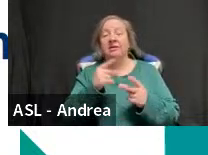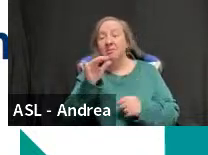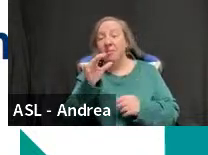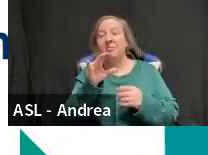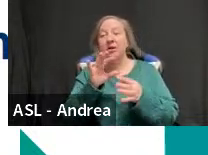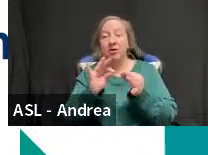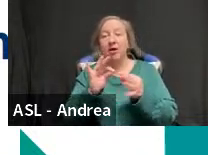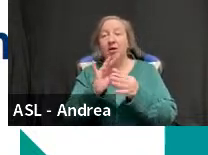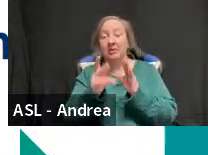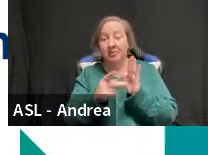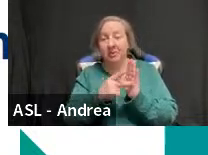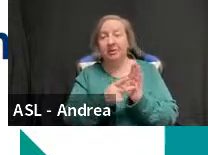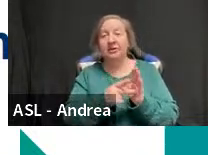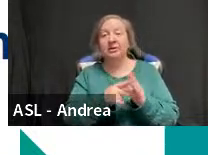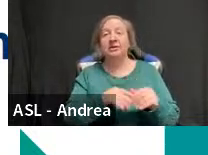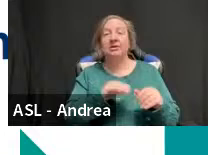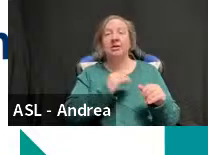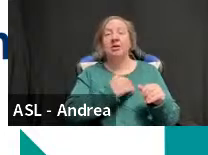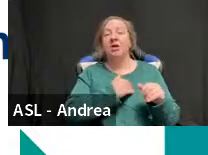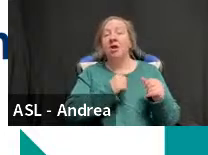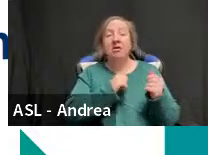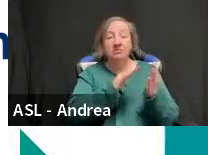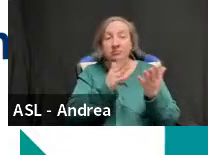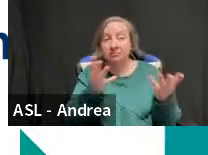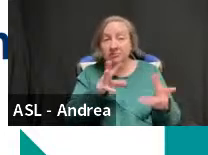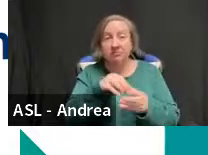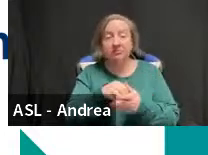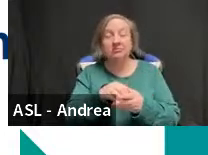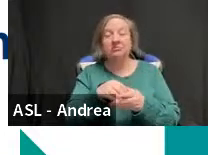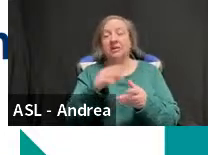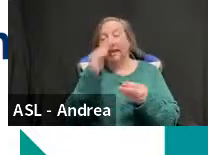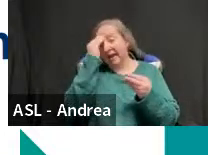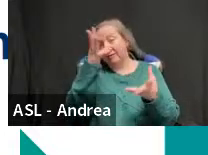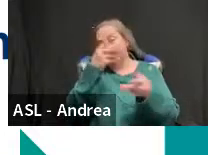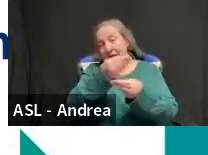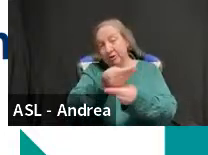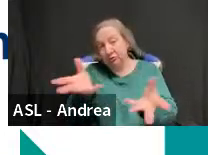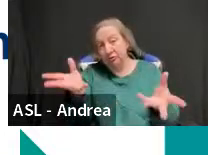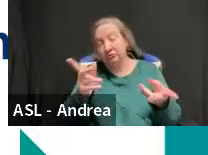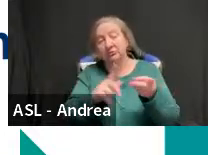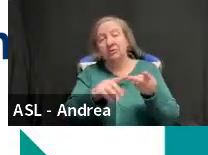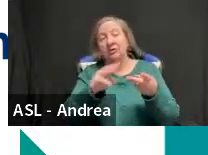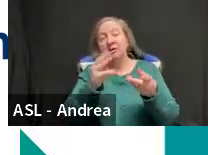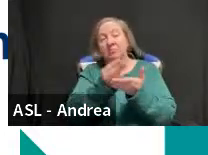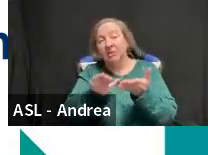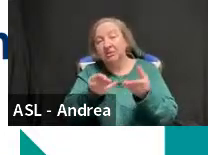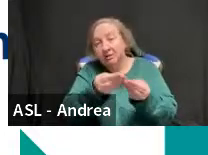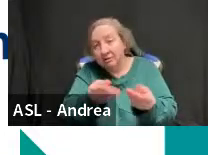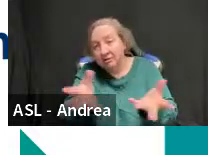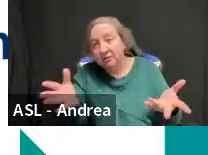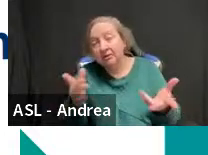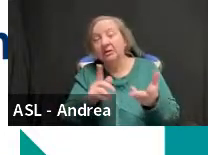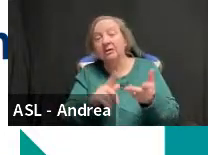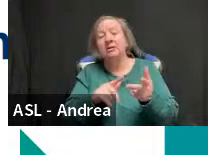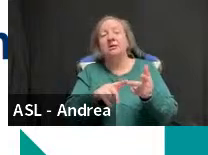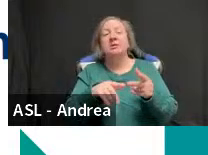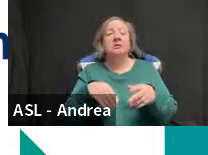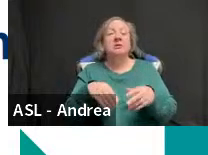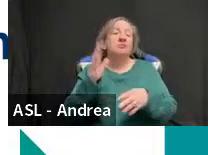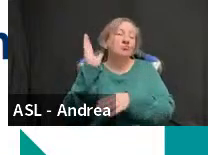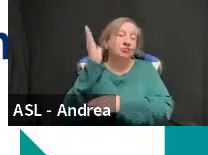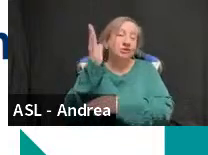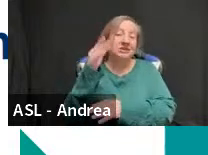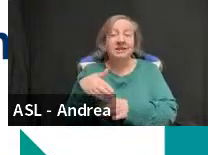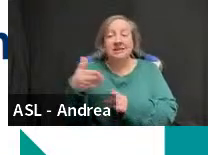period. And our tactics include distributing information and materials, presenting at neighborhood